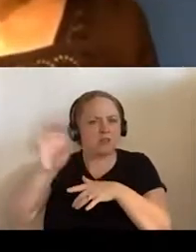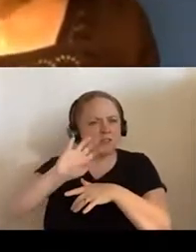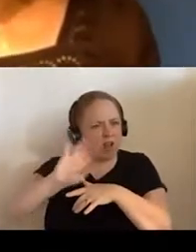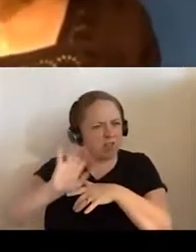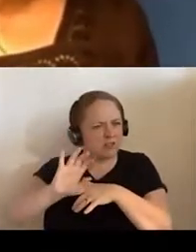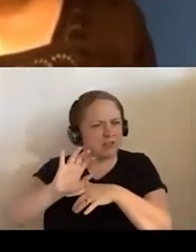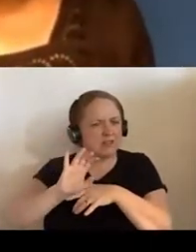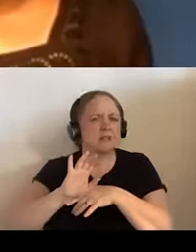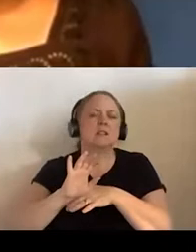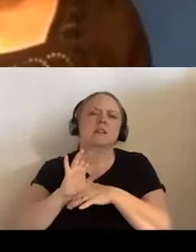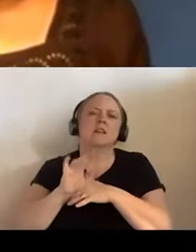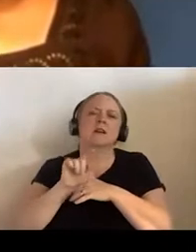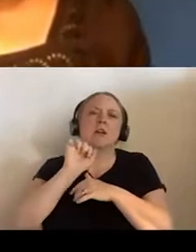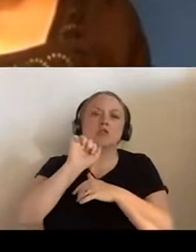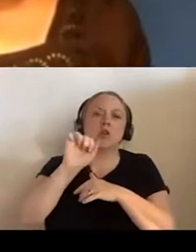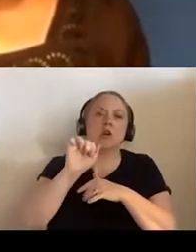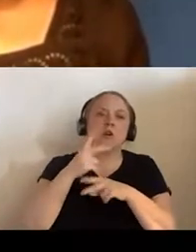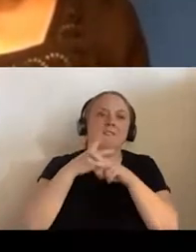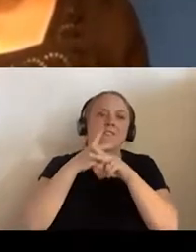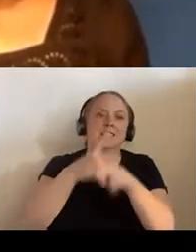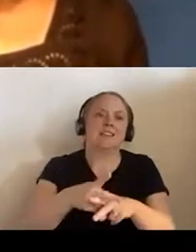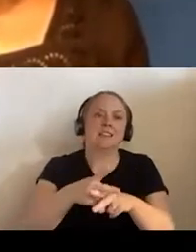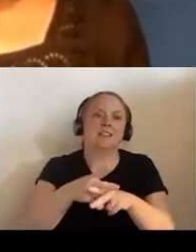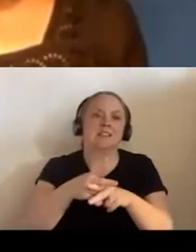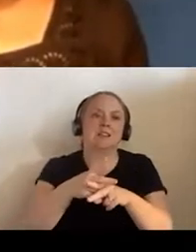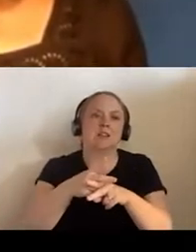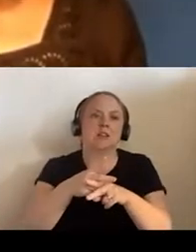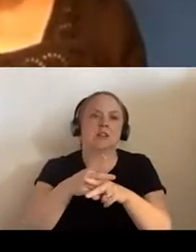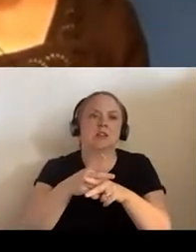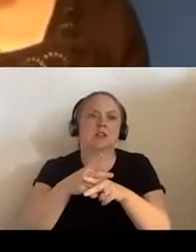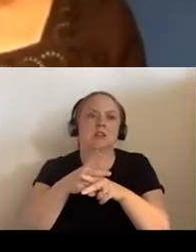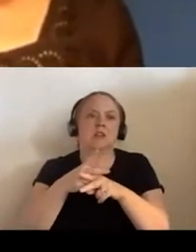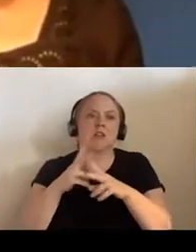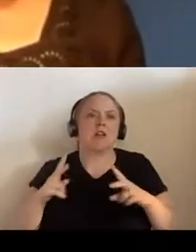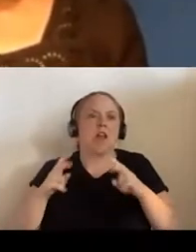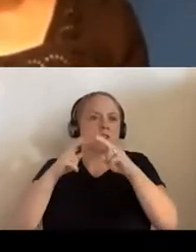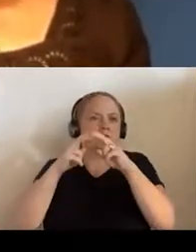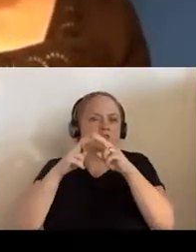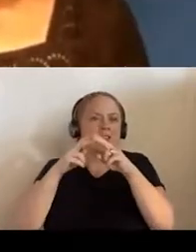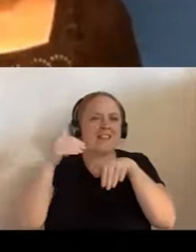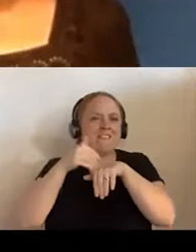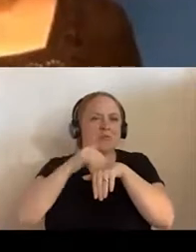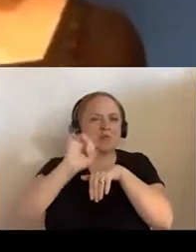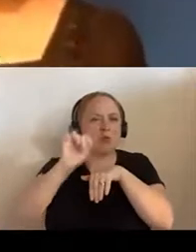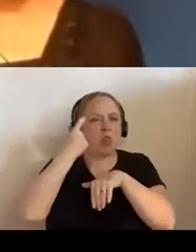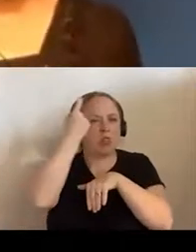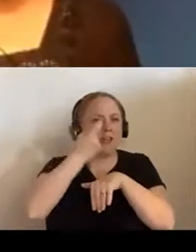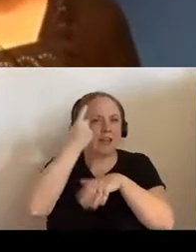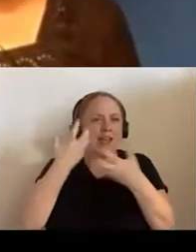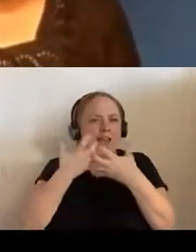But your visit as well to Elmina Castle really influenced how you were thinking in the production of